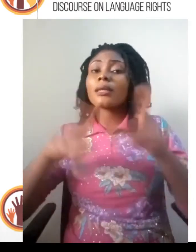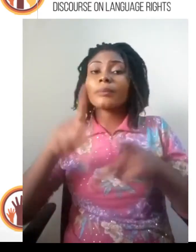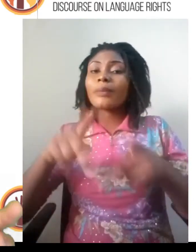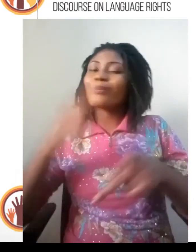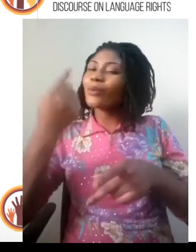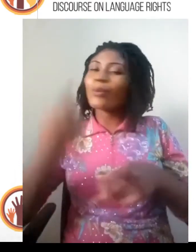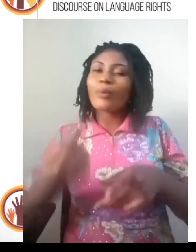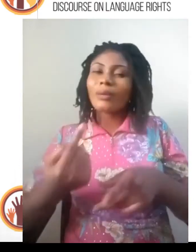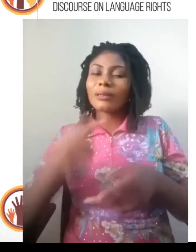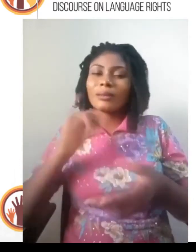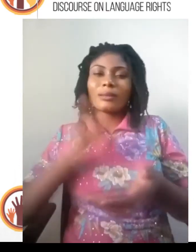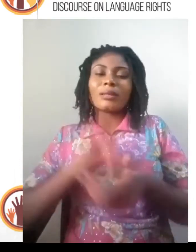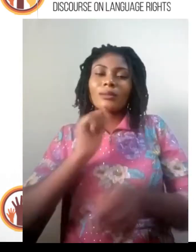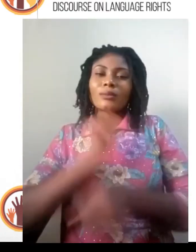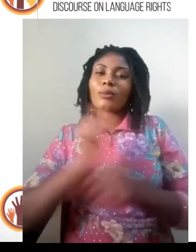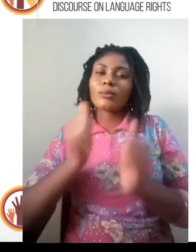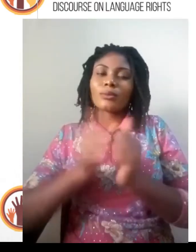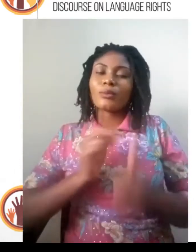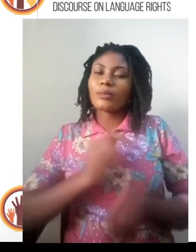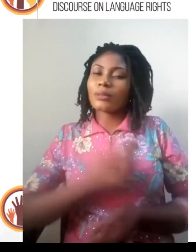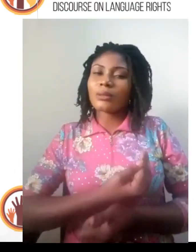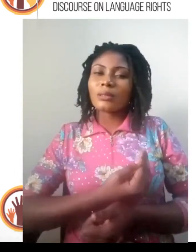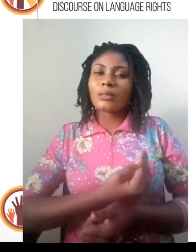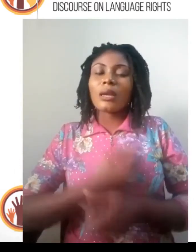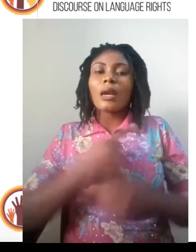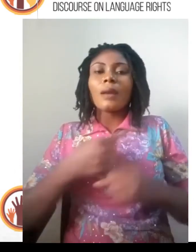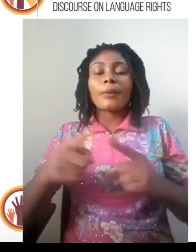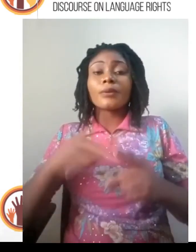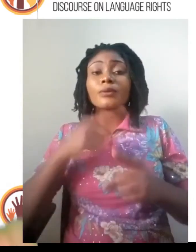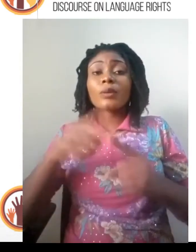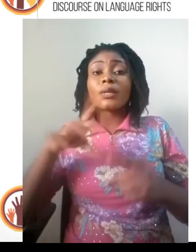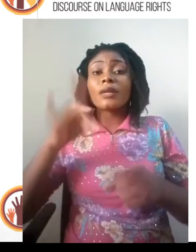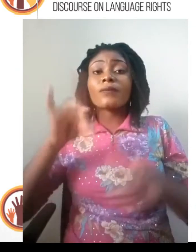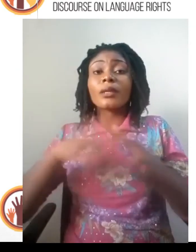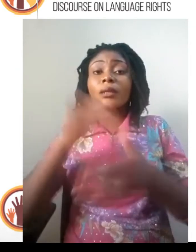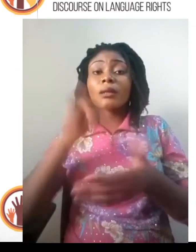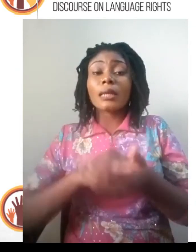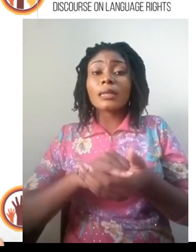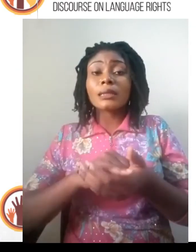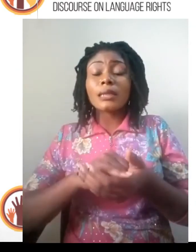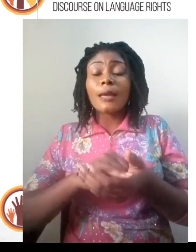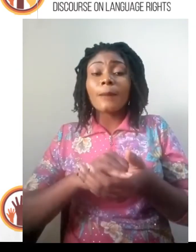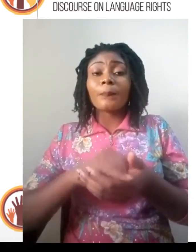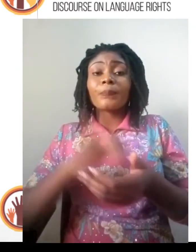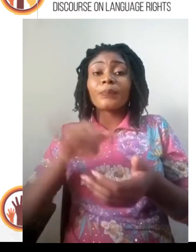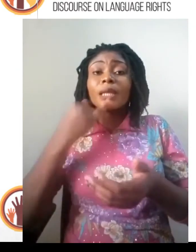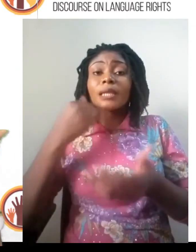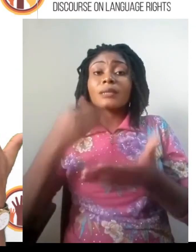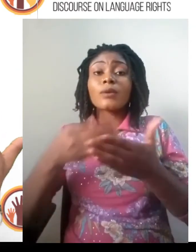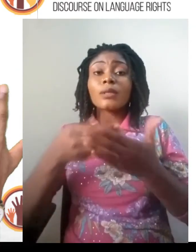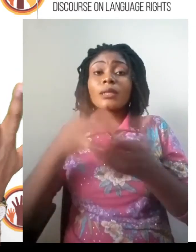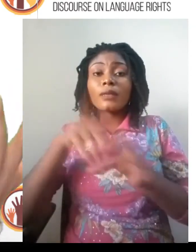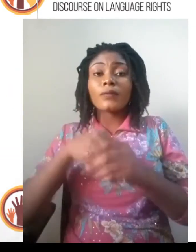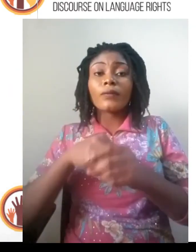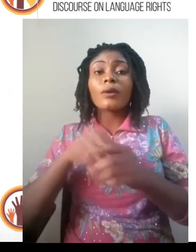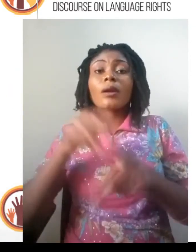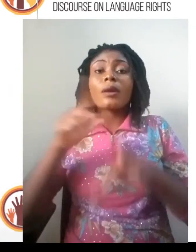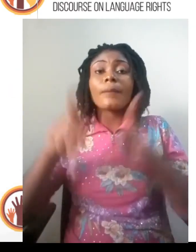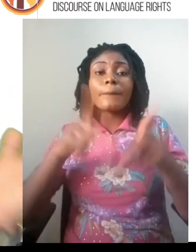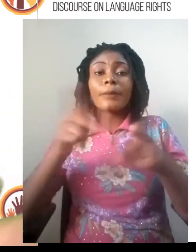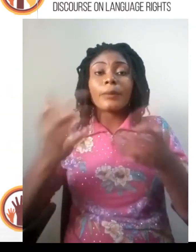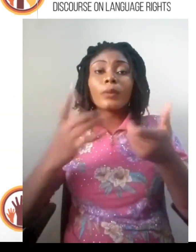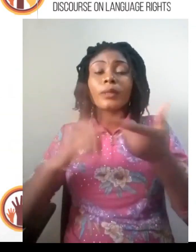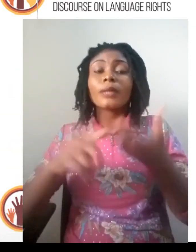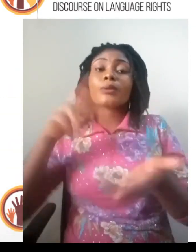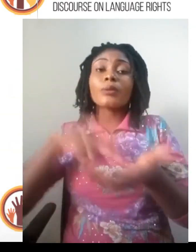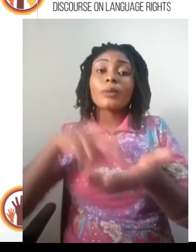they found out there was money, people want to repeat the next day. Somebody wanted to work